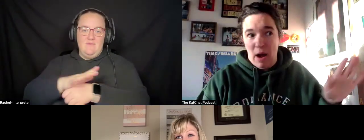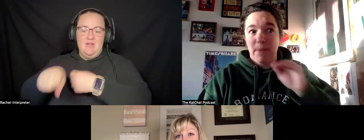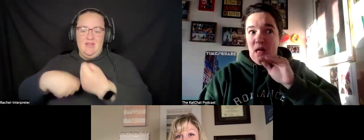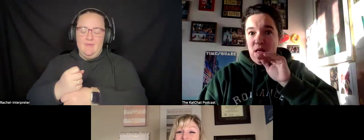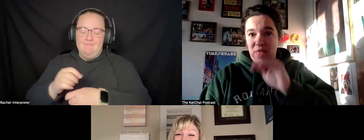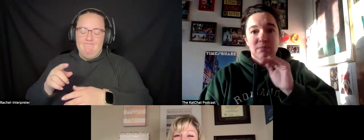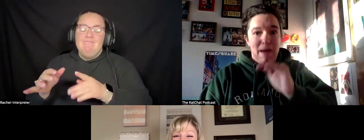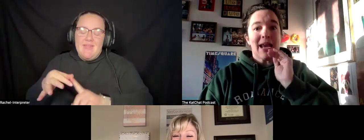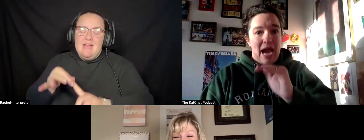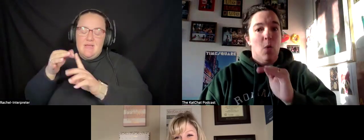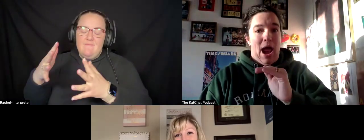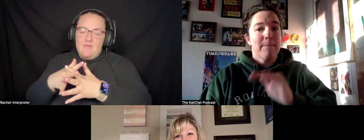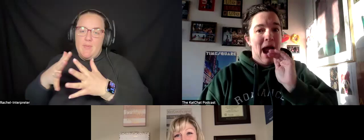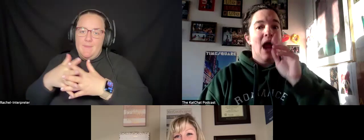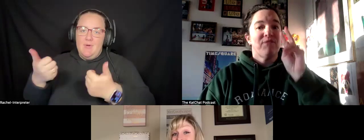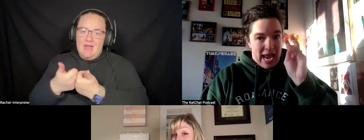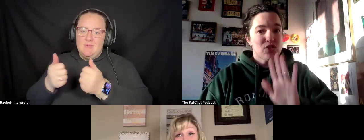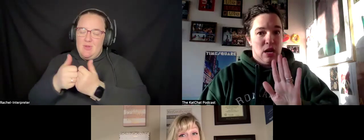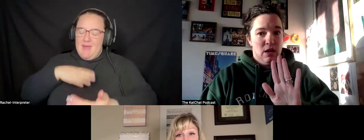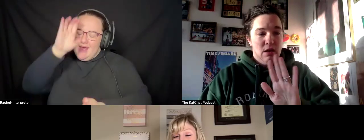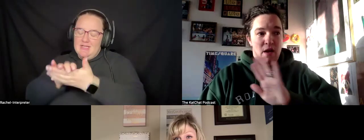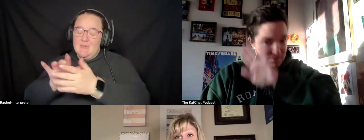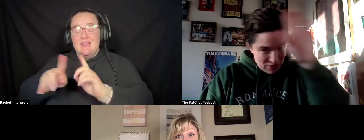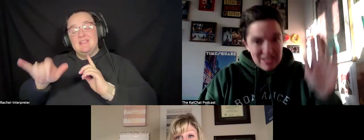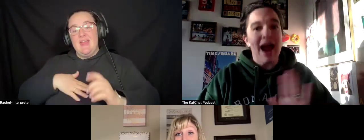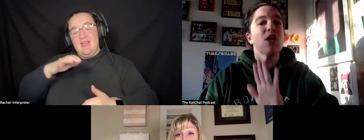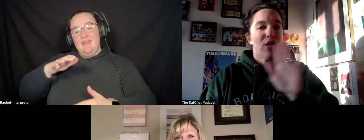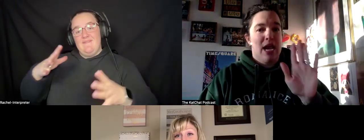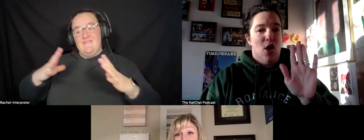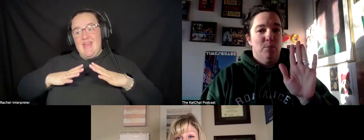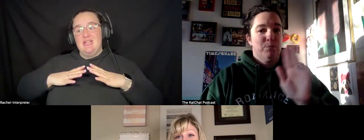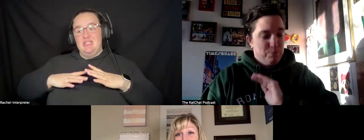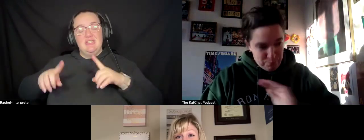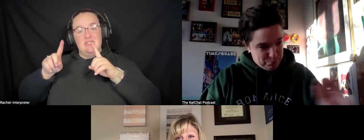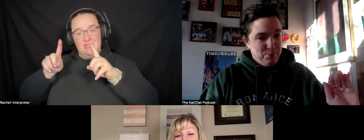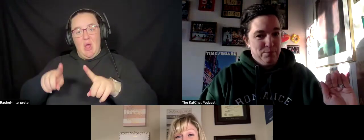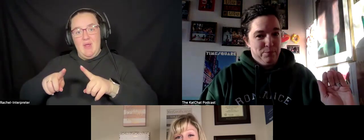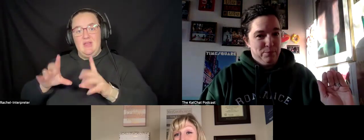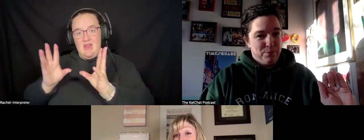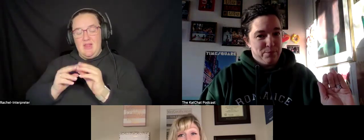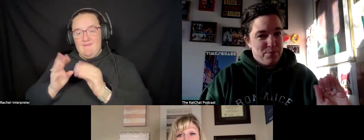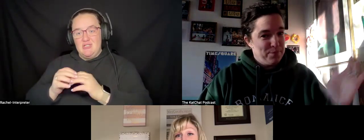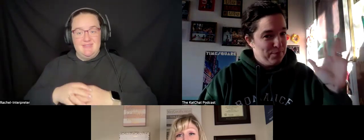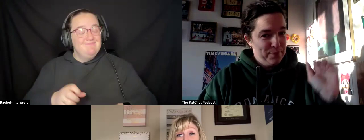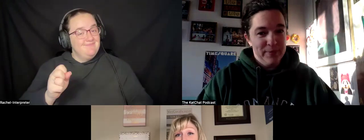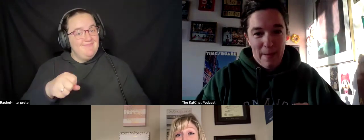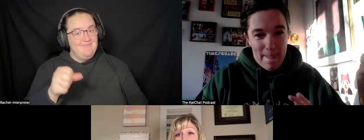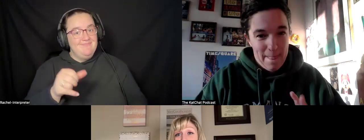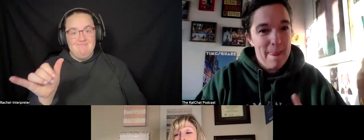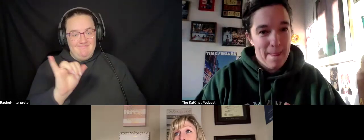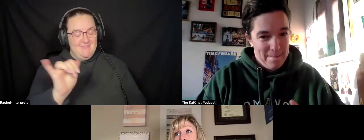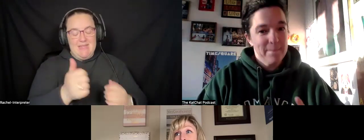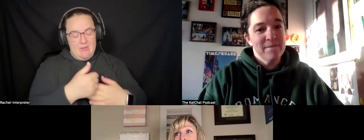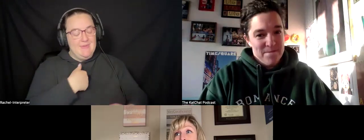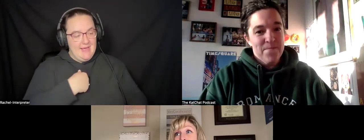my husband, but that's my getaway, my vacation for the Same. Italian year. Yeah, it's the same for